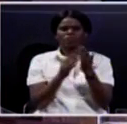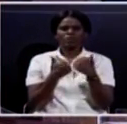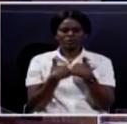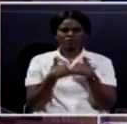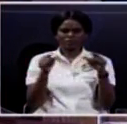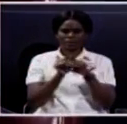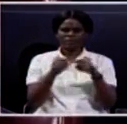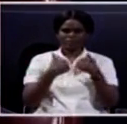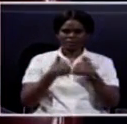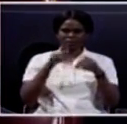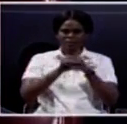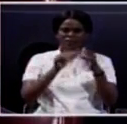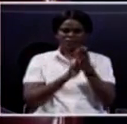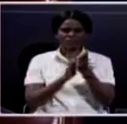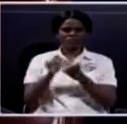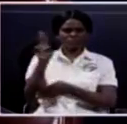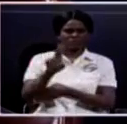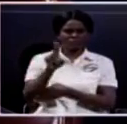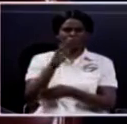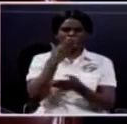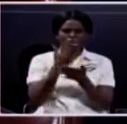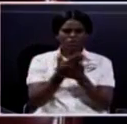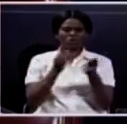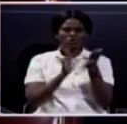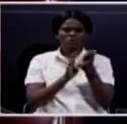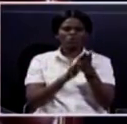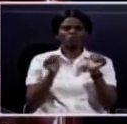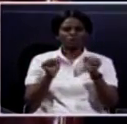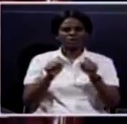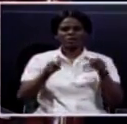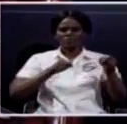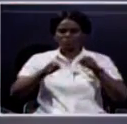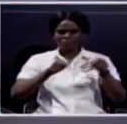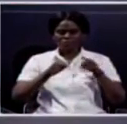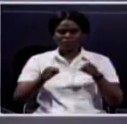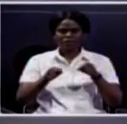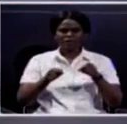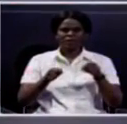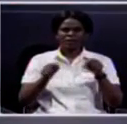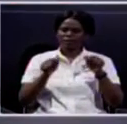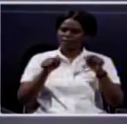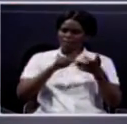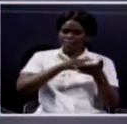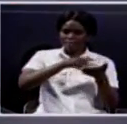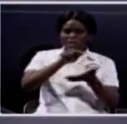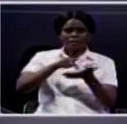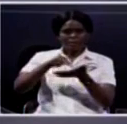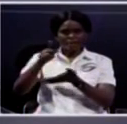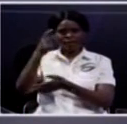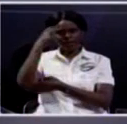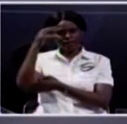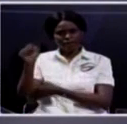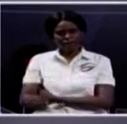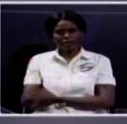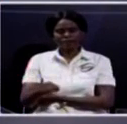if it is put into good use, the school can run without challenges. They'll be able to pay their guards, they'll be able to pay the general workers, they'll